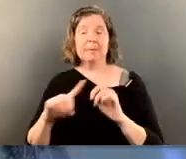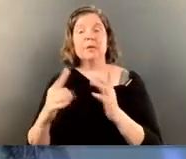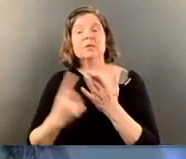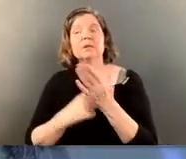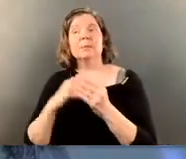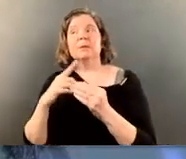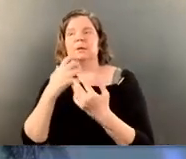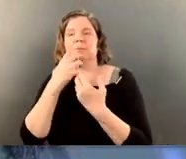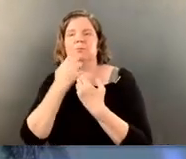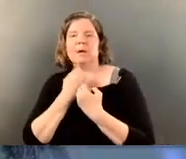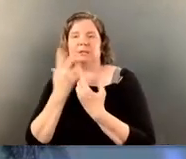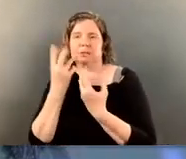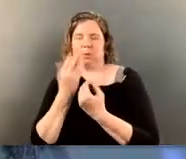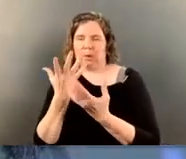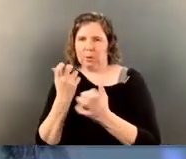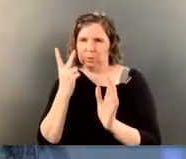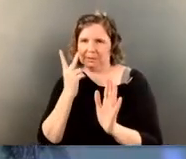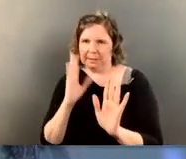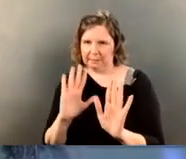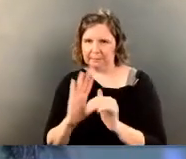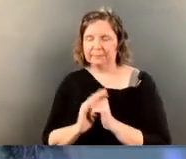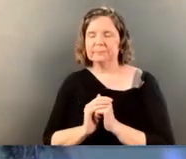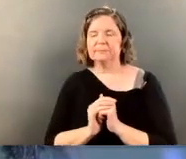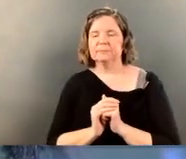something precious and beautiful here I want you to see.